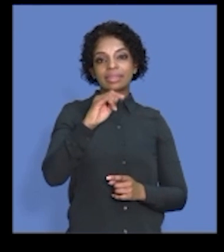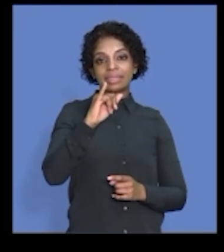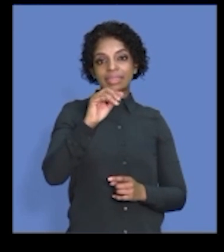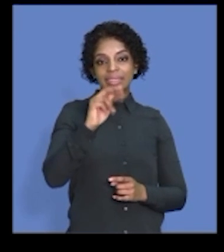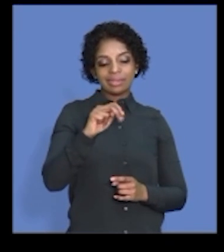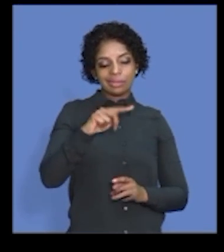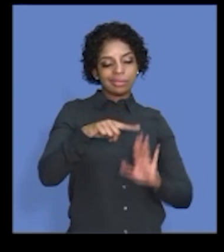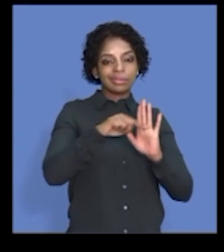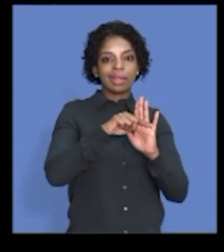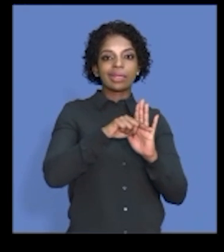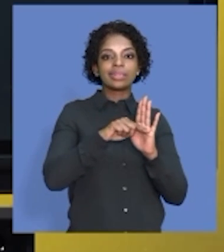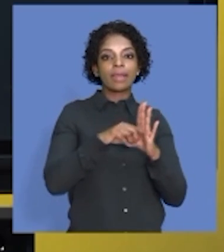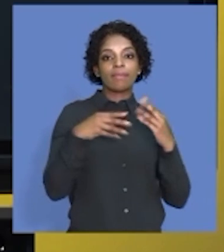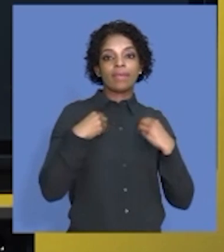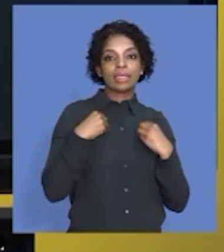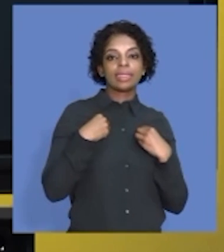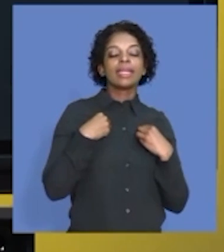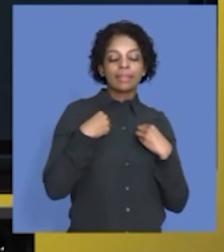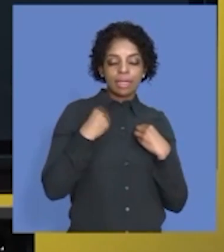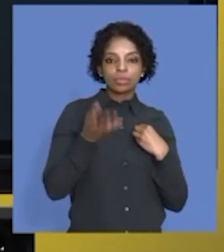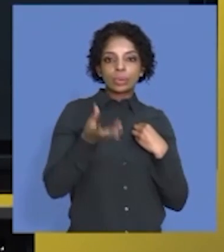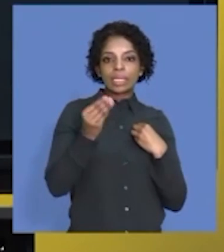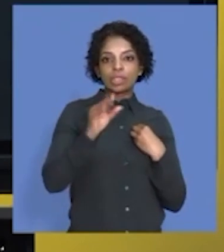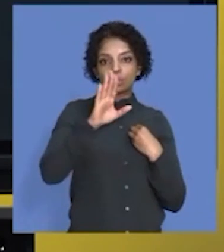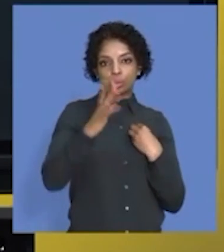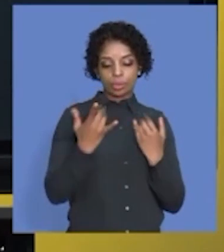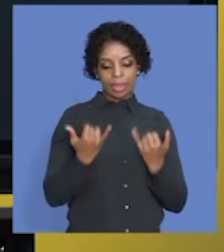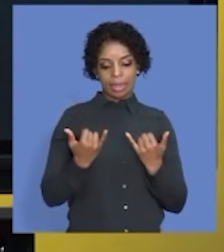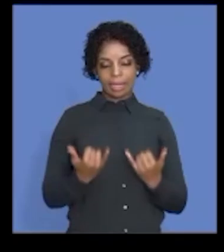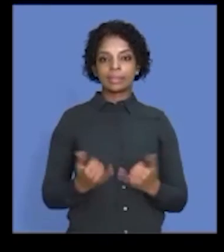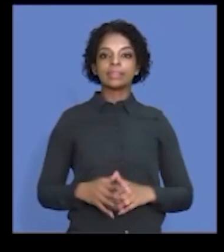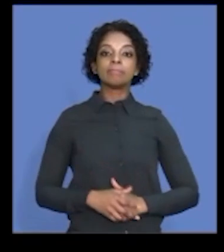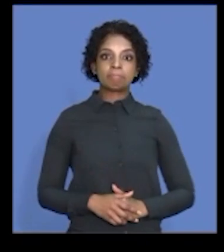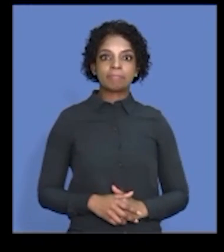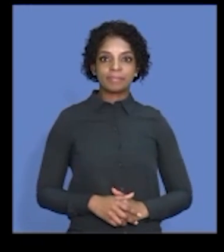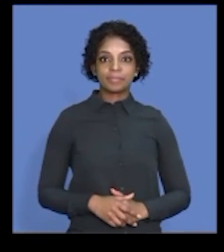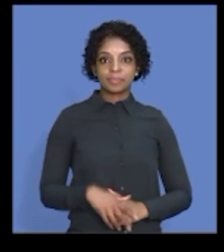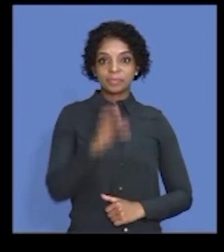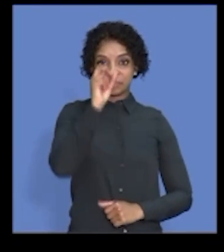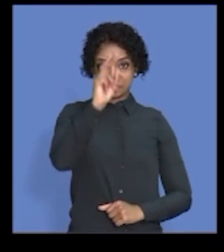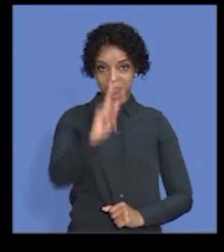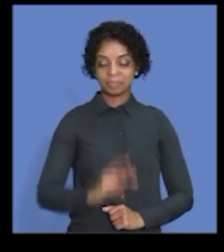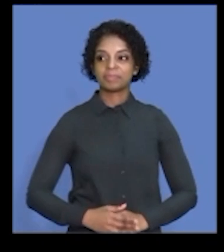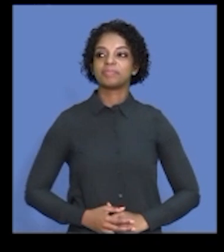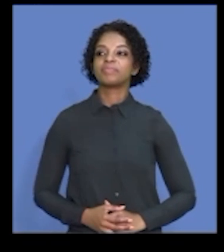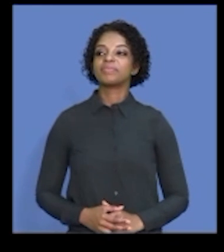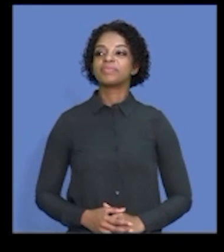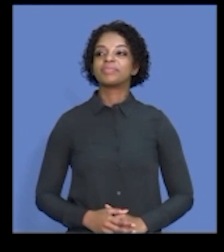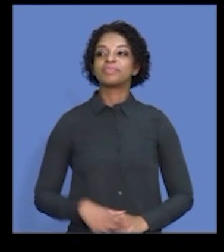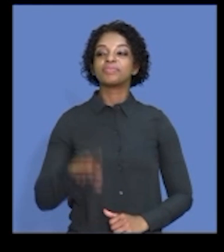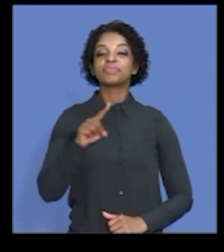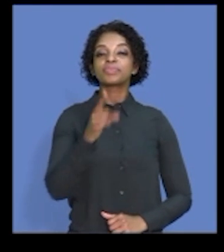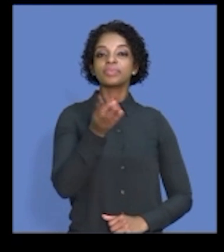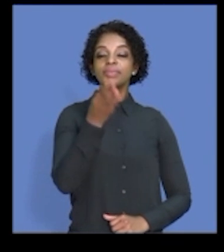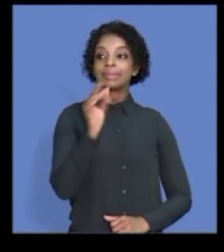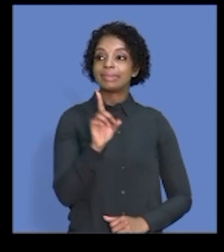negative asset will give you your carrying value. Got it? Okay. So beginning of the year we've got the end of the year.